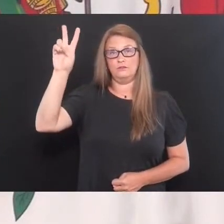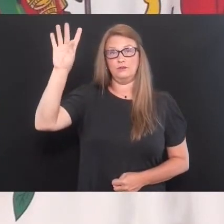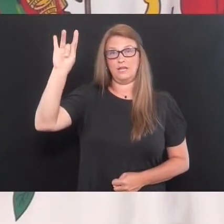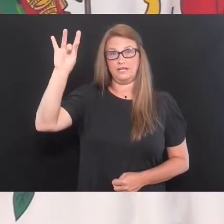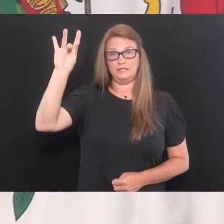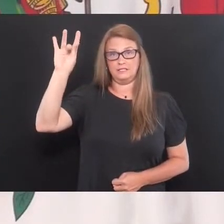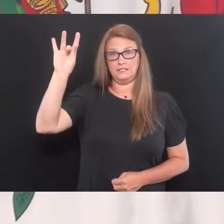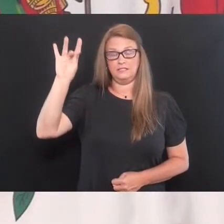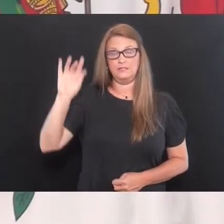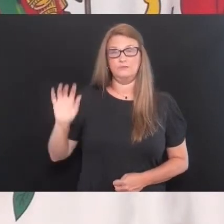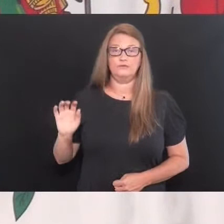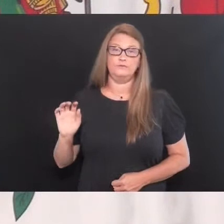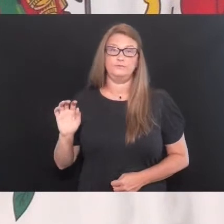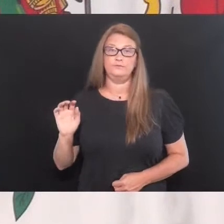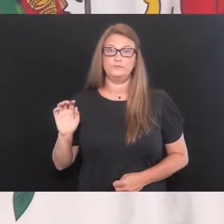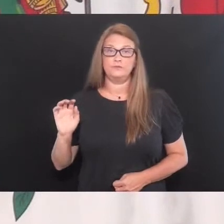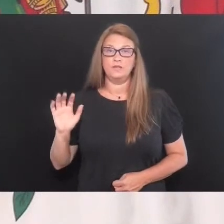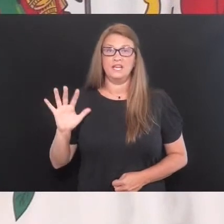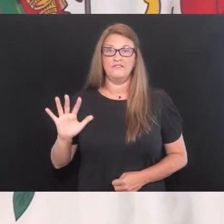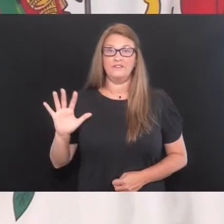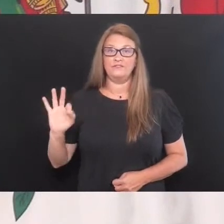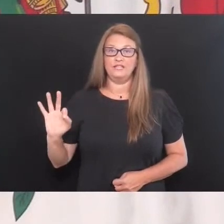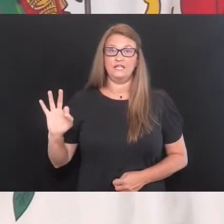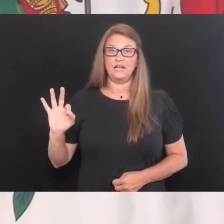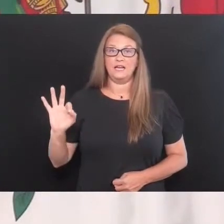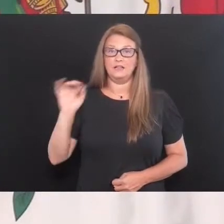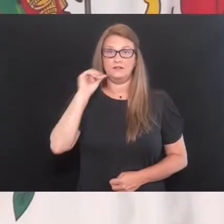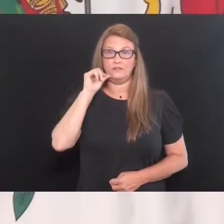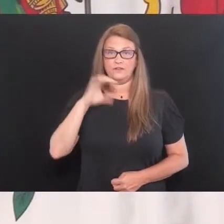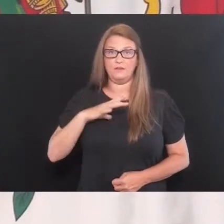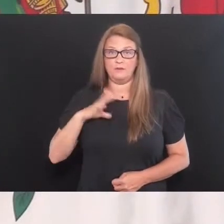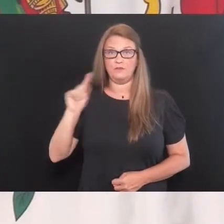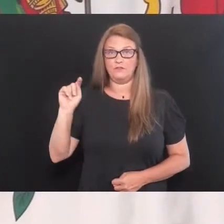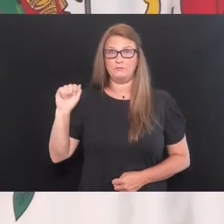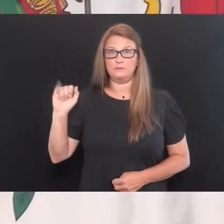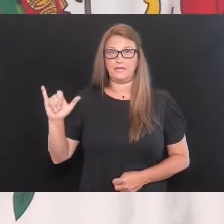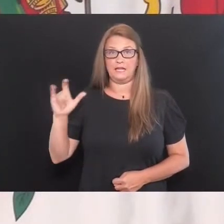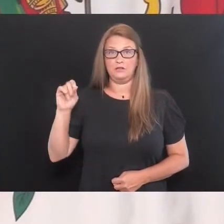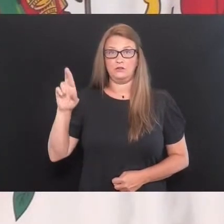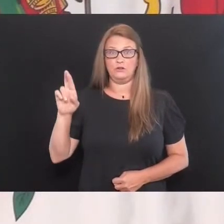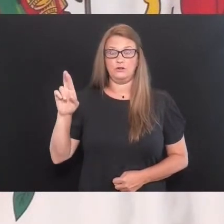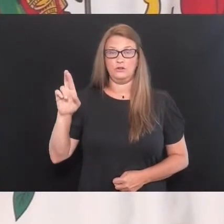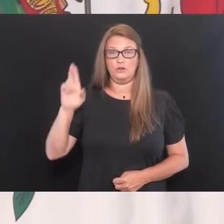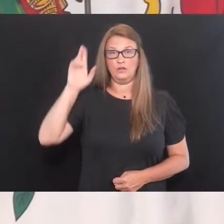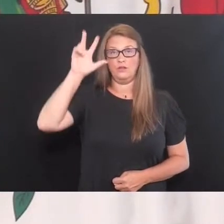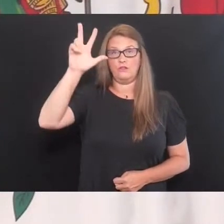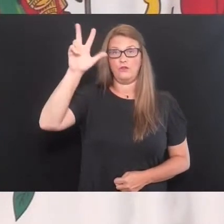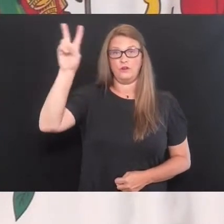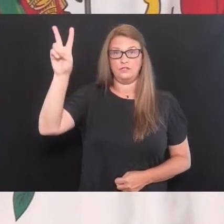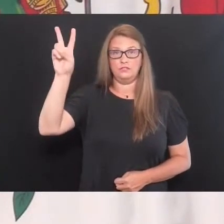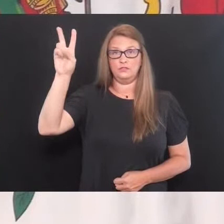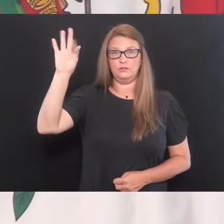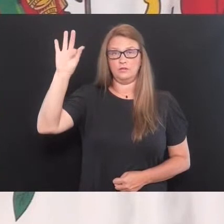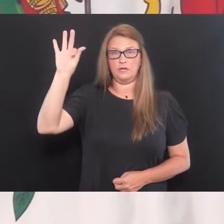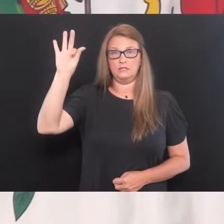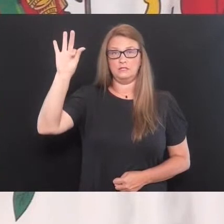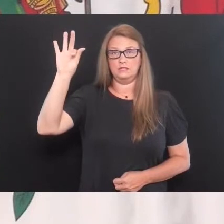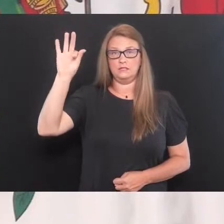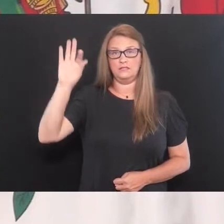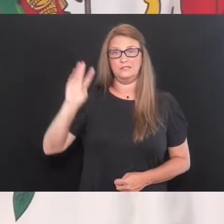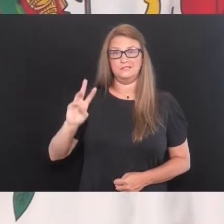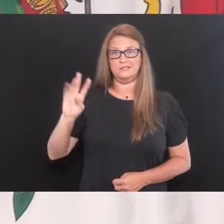32,118th death is a 59-year-old female from Taylor County. Our 32,119th death is